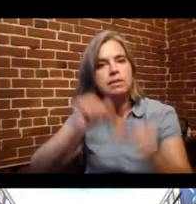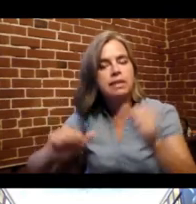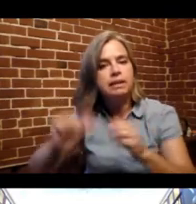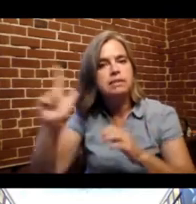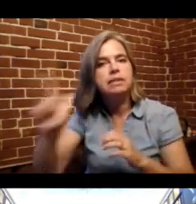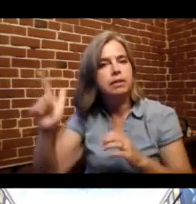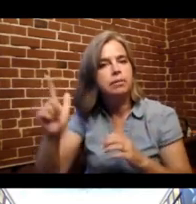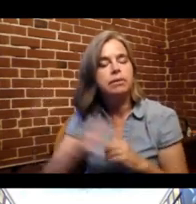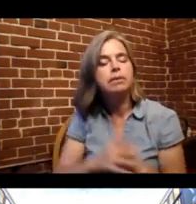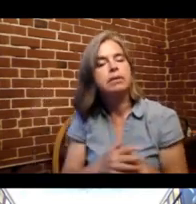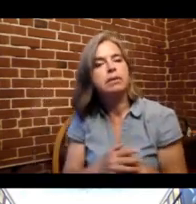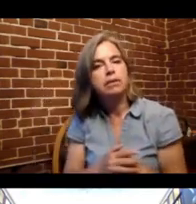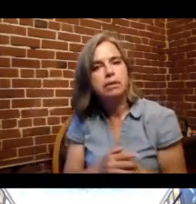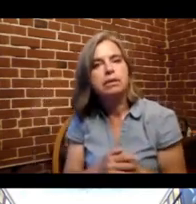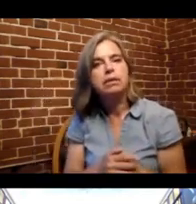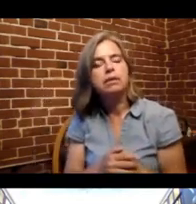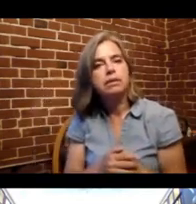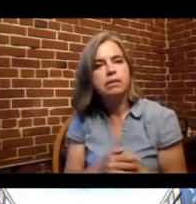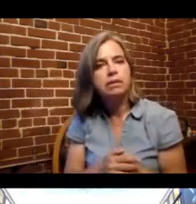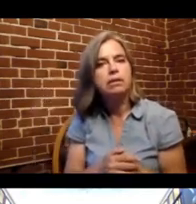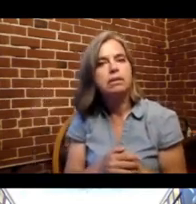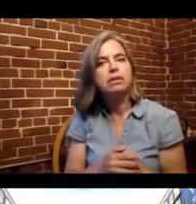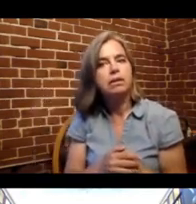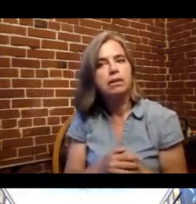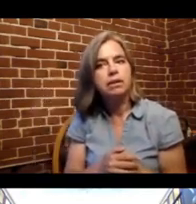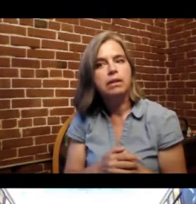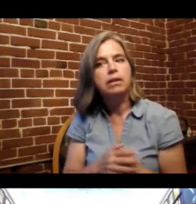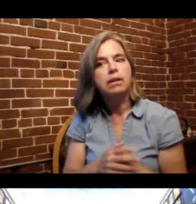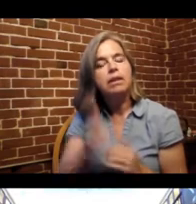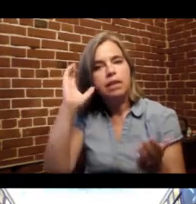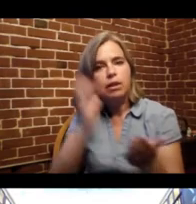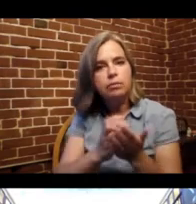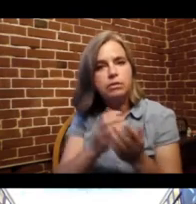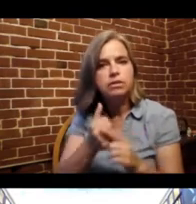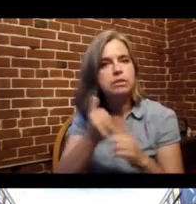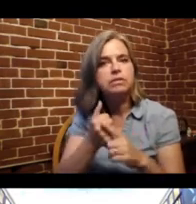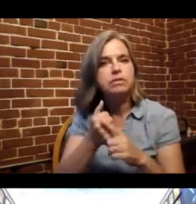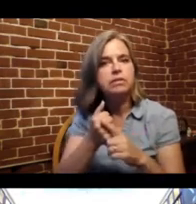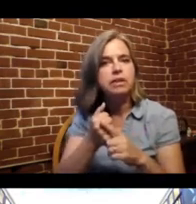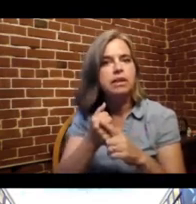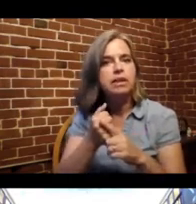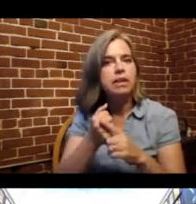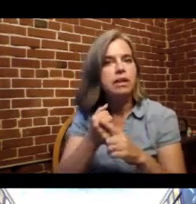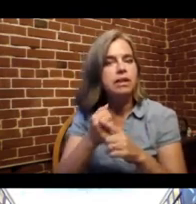imageries are really study of how plant cells,